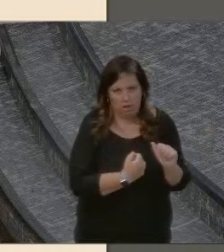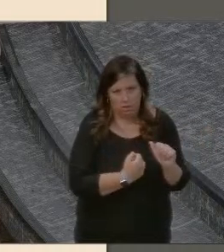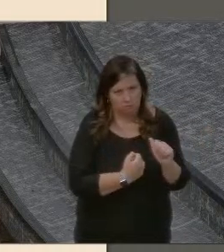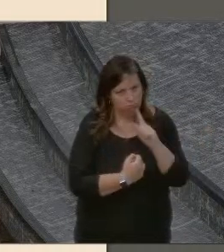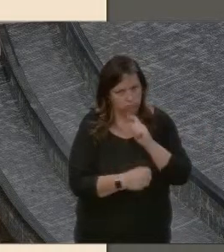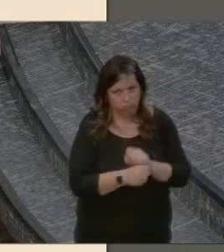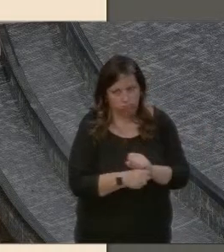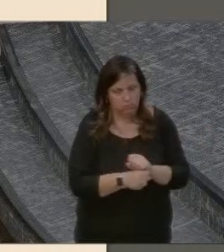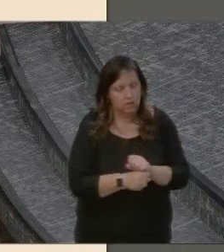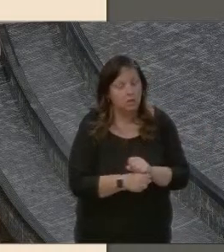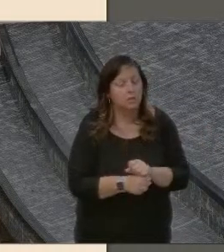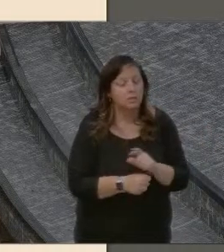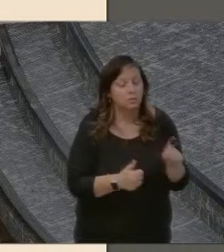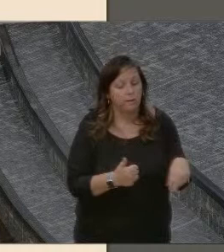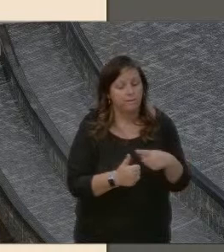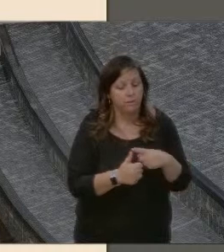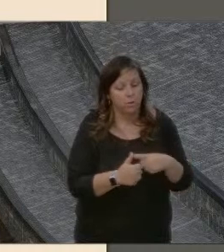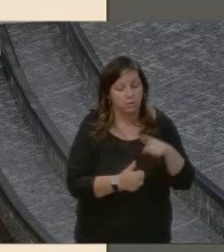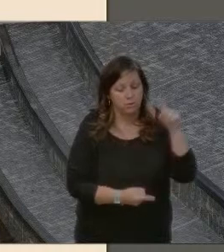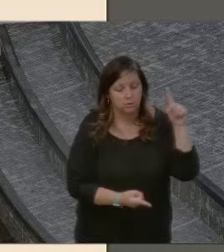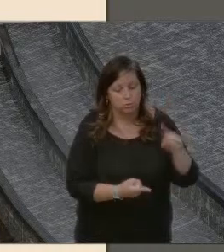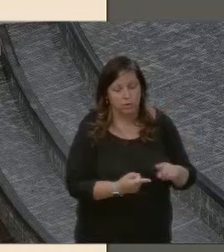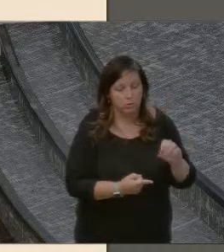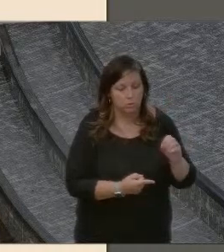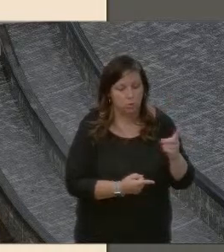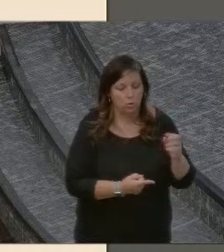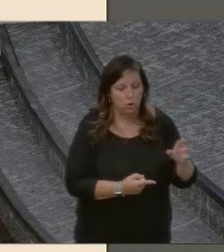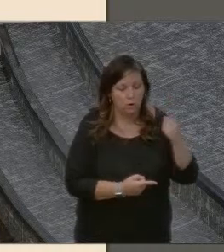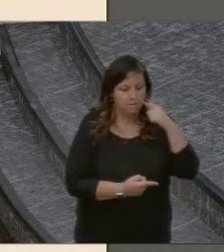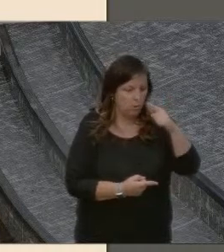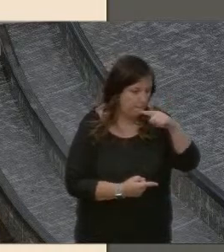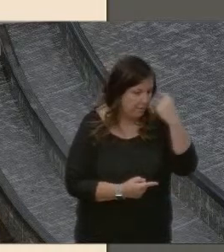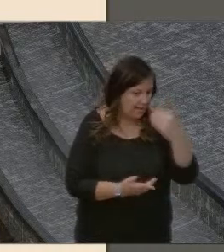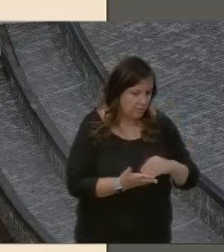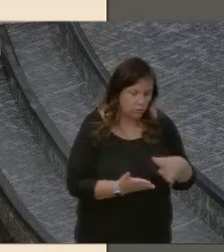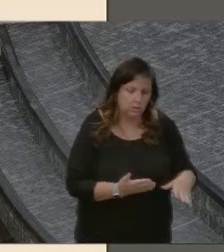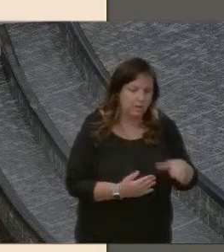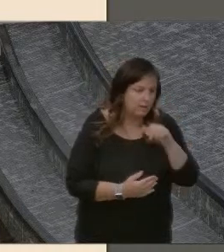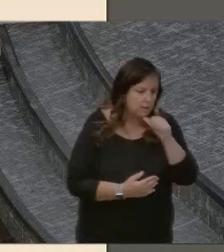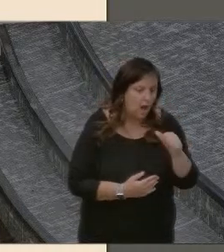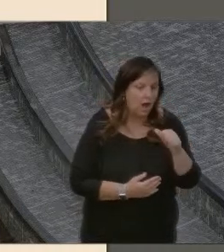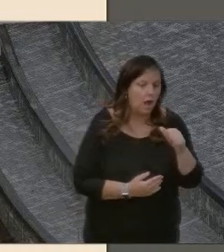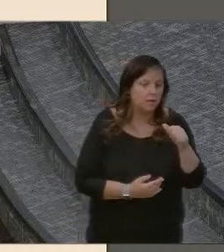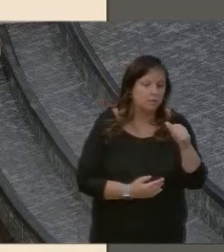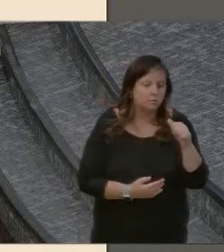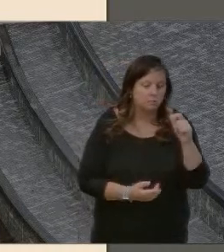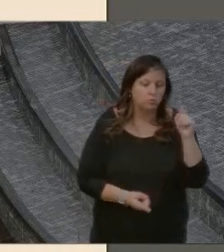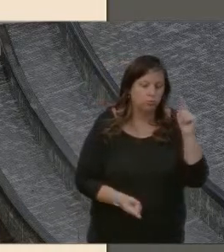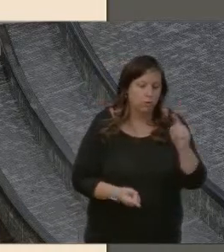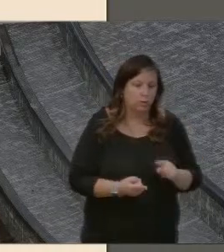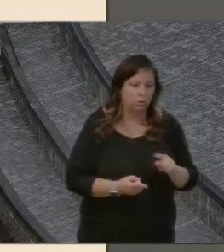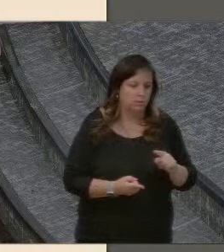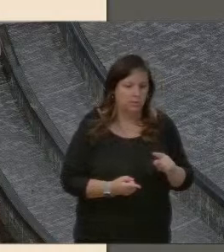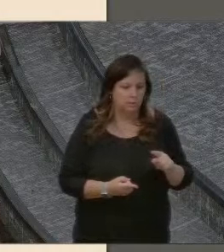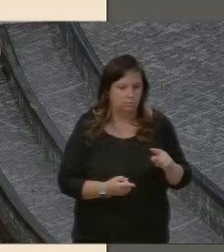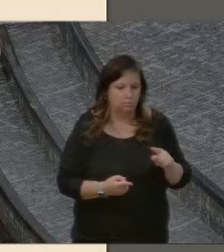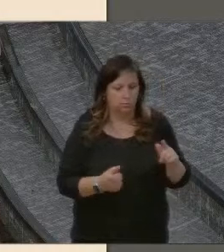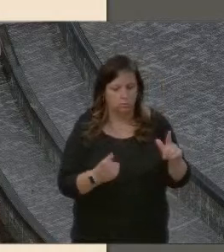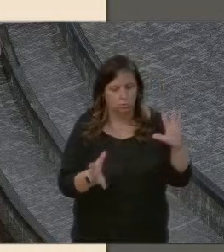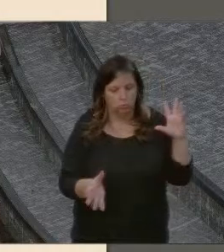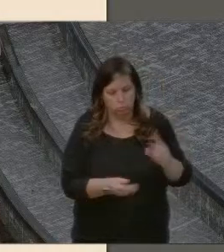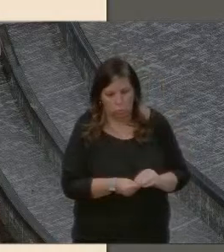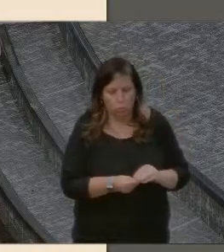be reducing ODRs for our Black students, not simply just reducing the level of ODRs. We've hit